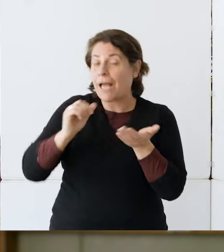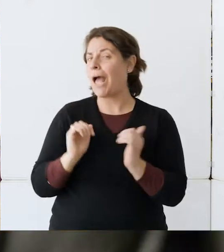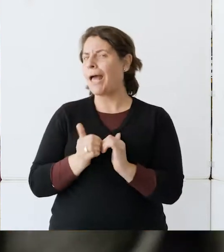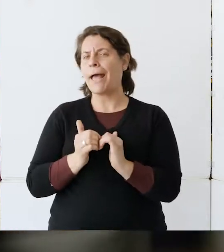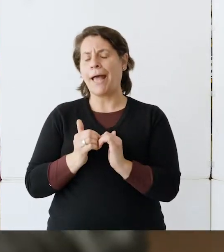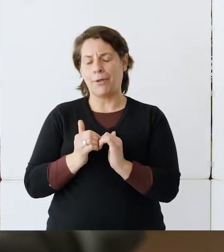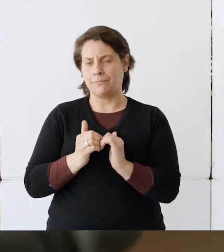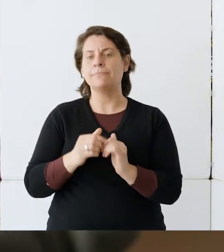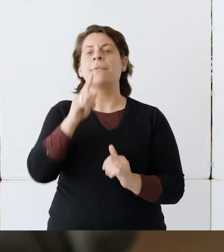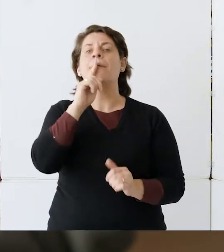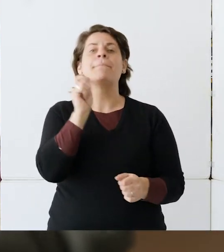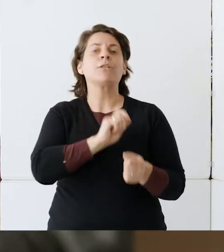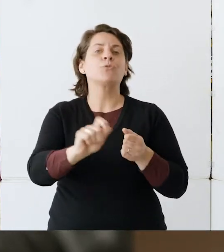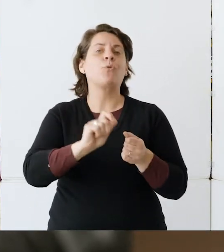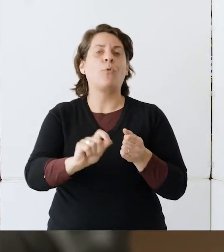pencil.